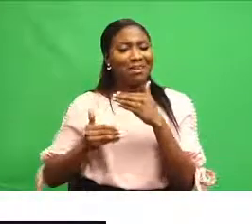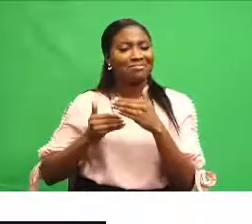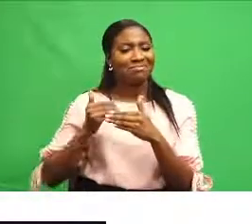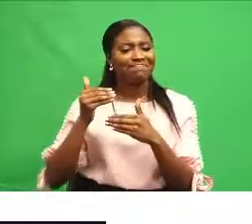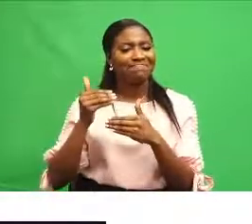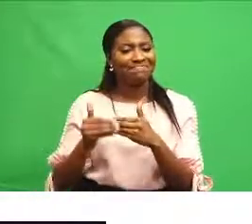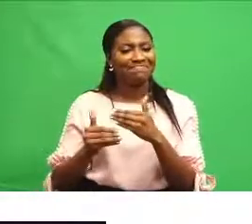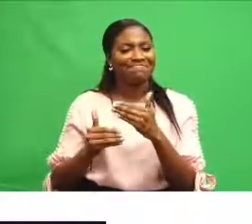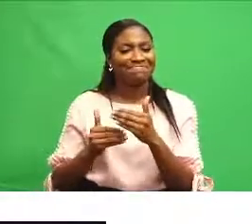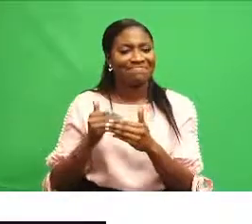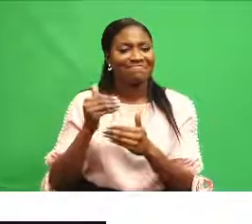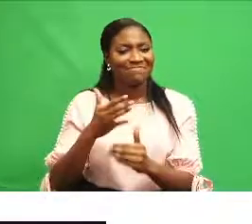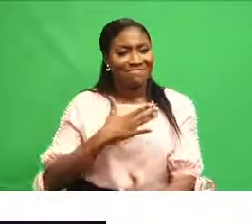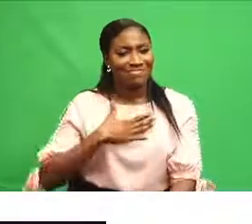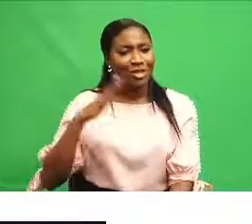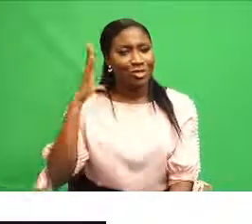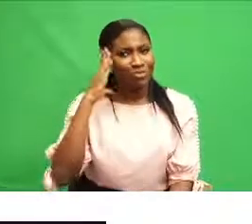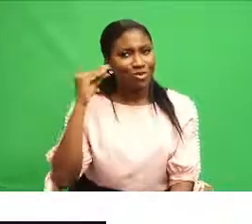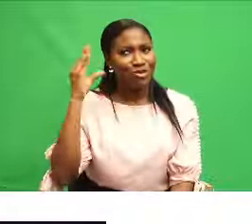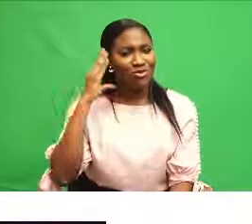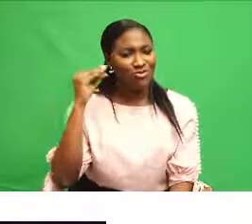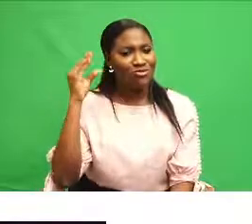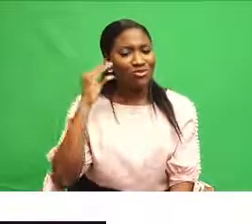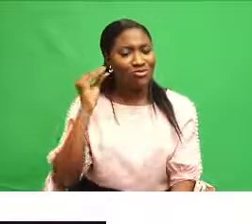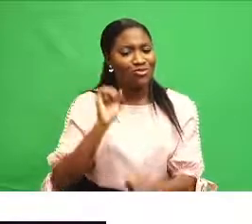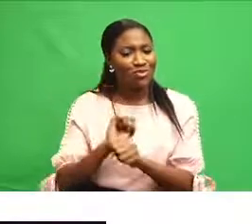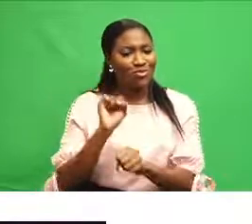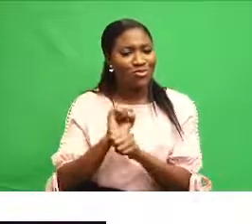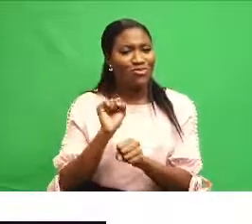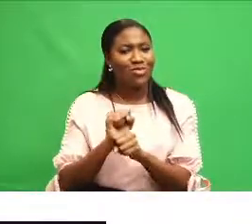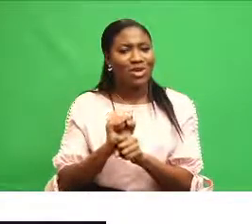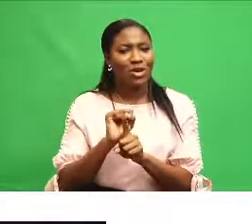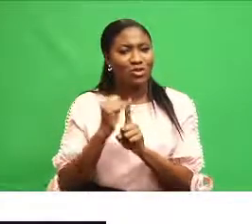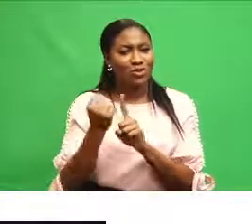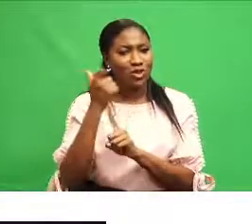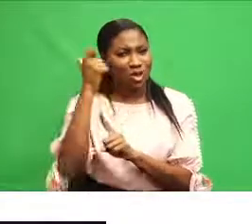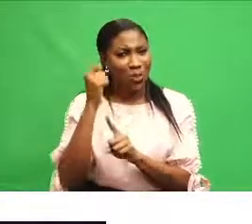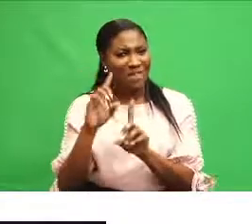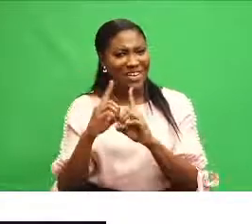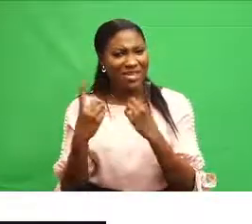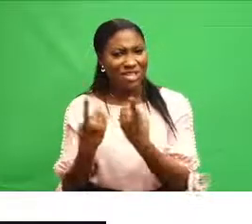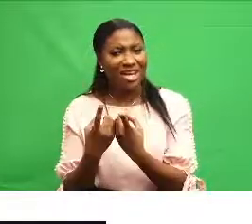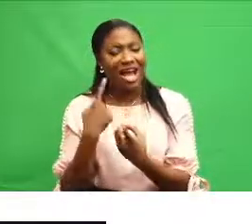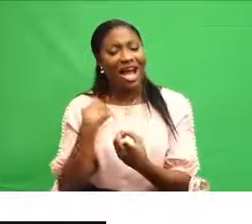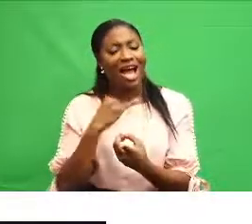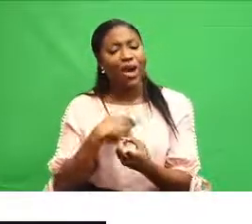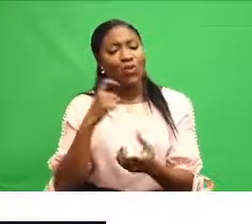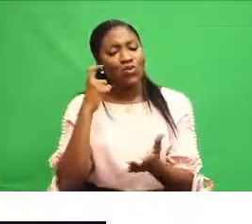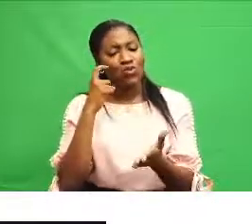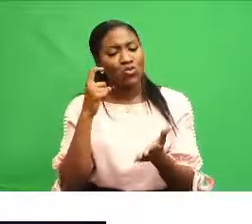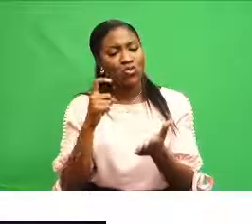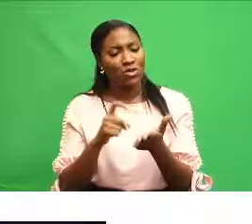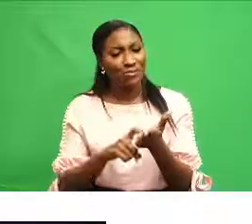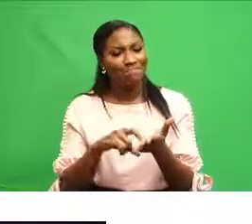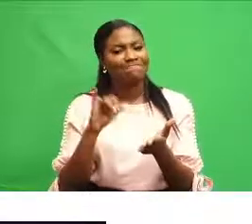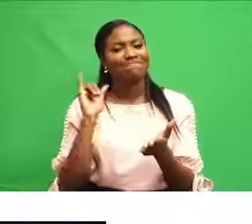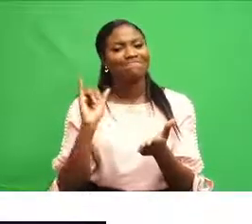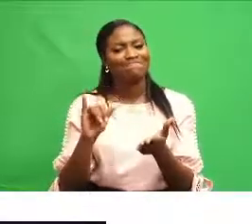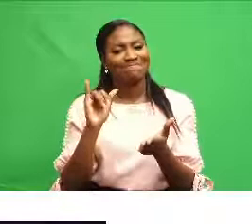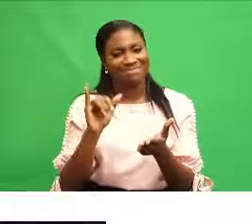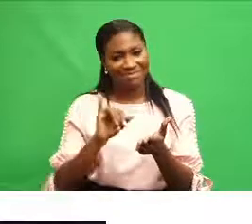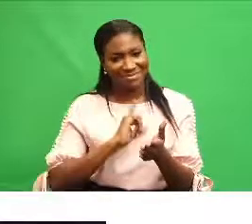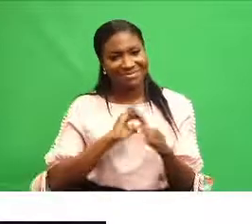over my long tenure in the Social Welfare Division, I considered there are areas that I could venture into that